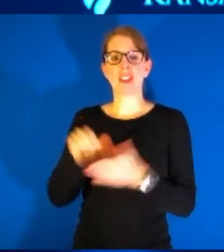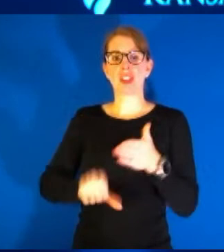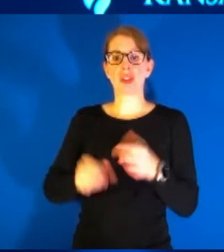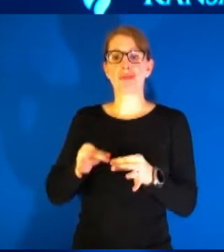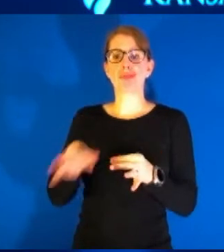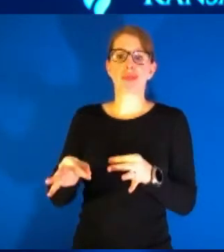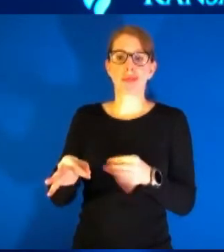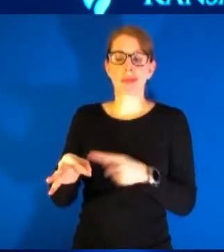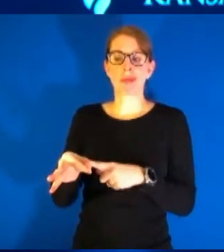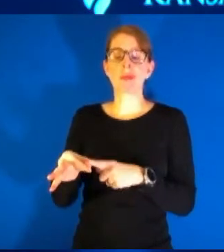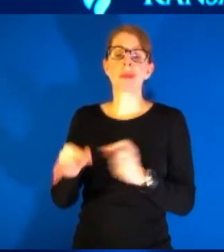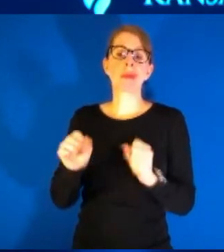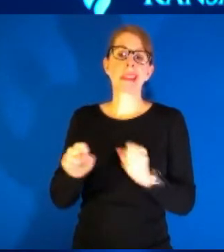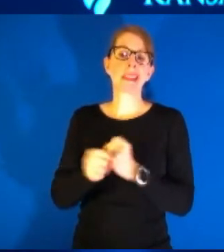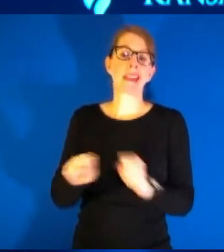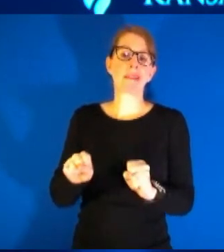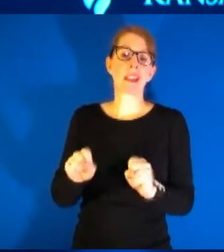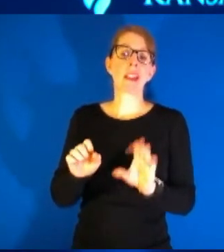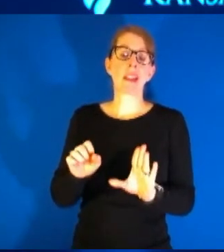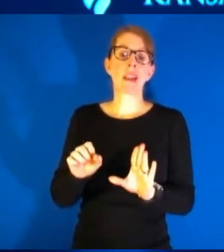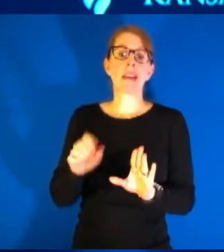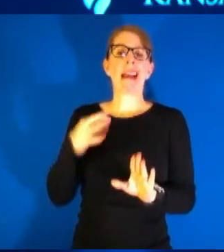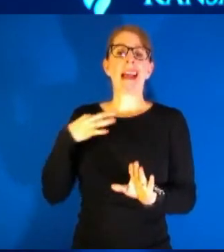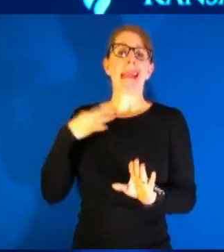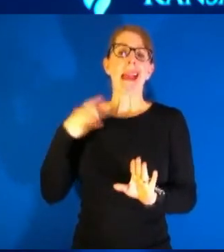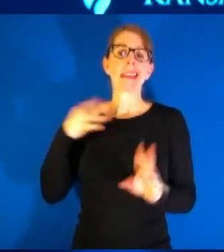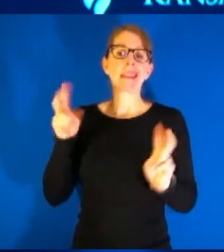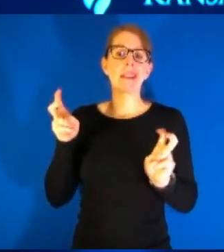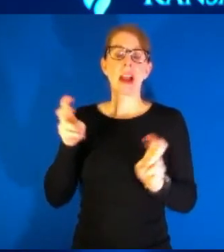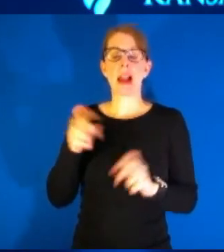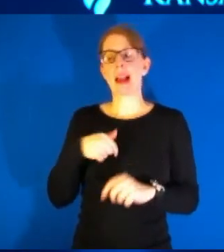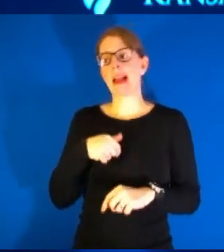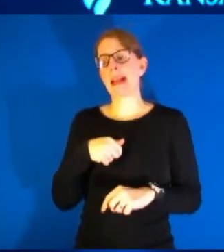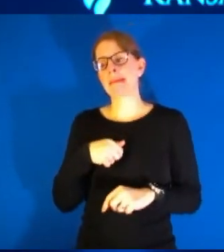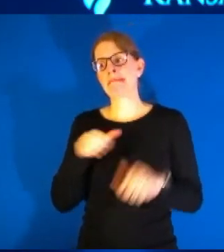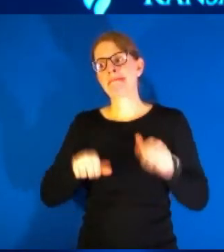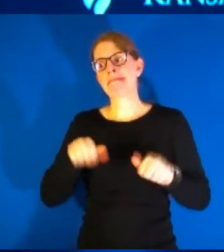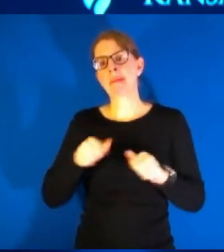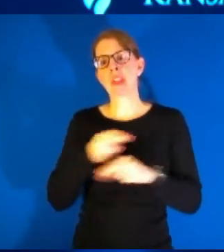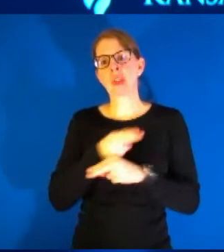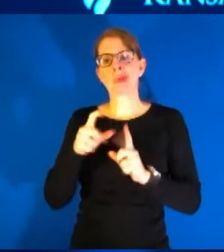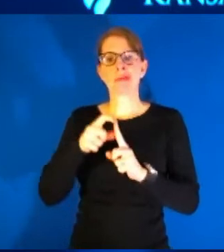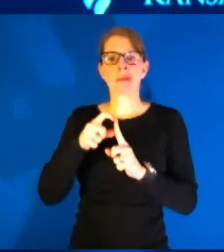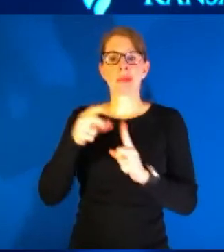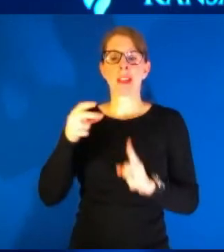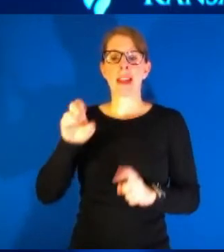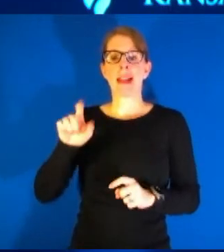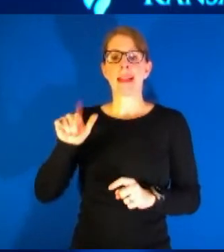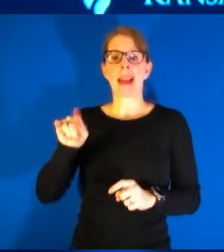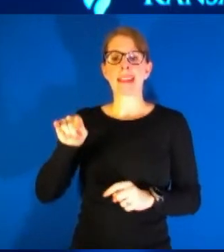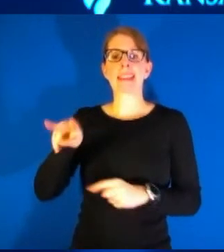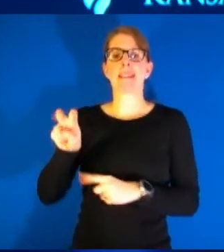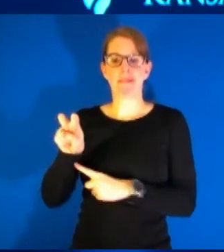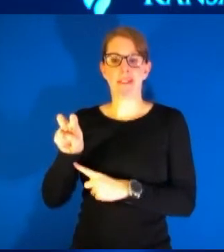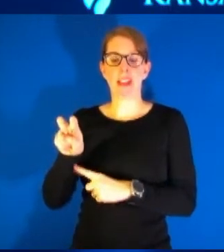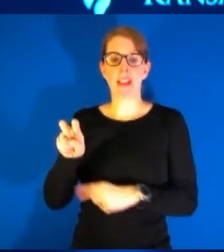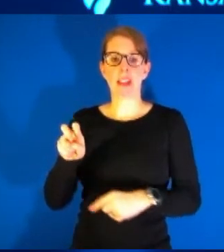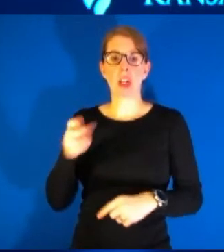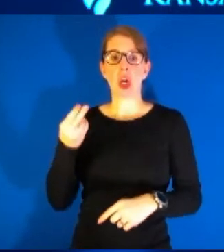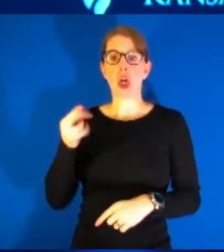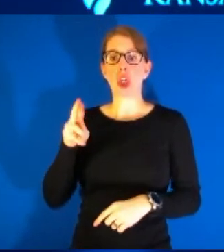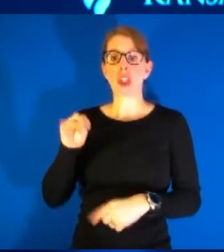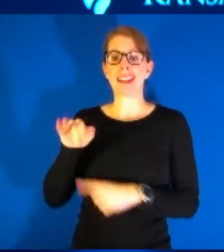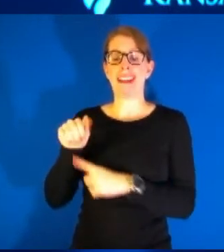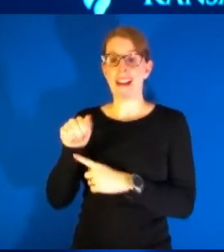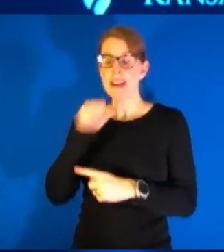safely push off, that's quote unquote elective. I hesitate to use elective because most surgeries aren't elective, meaning that hernia is not incarcerated or something, an